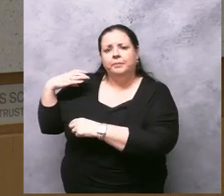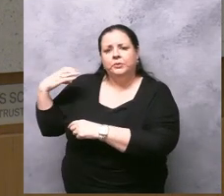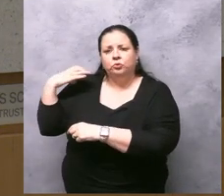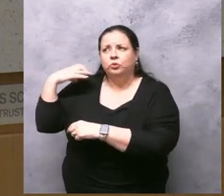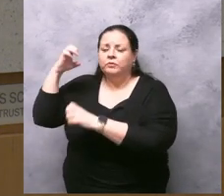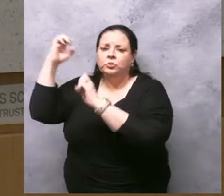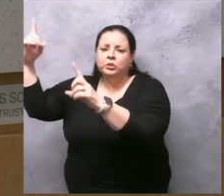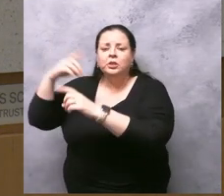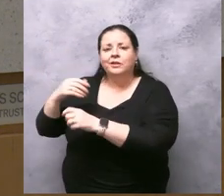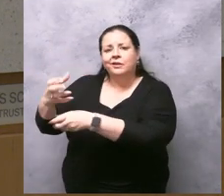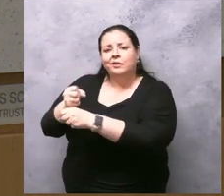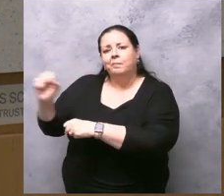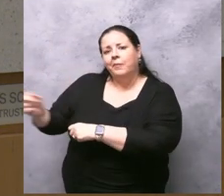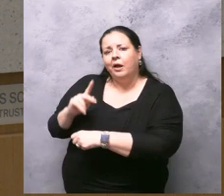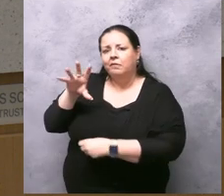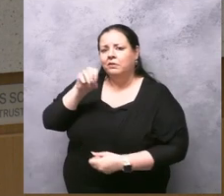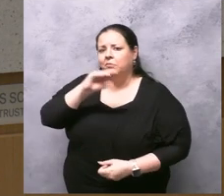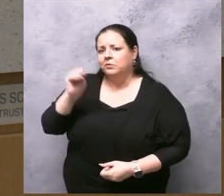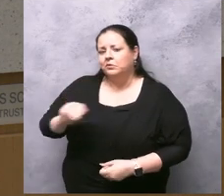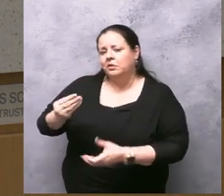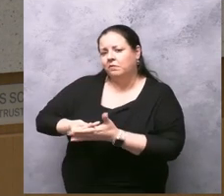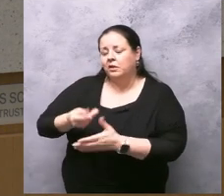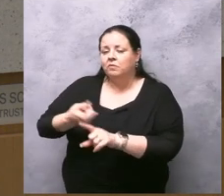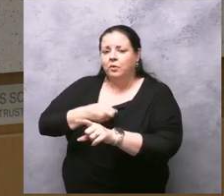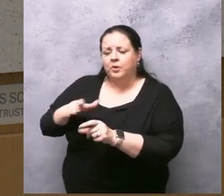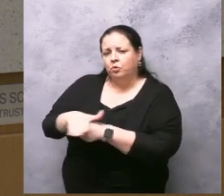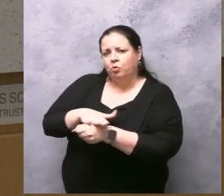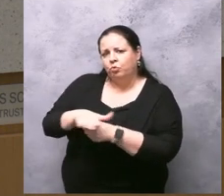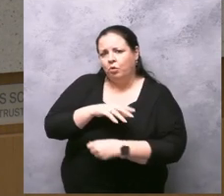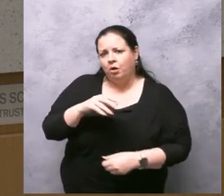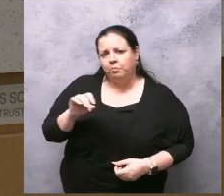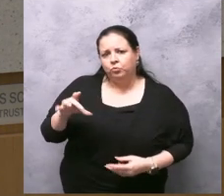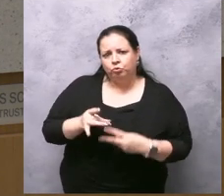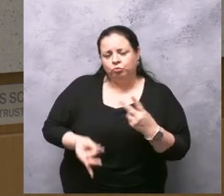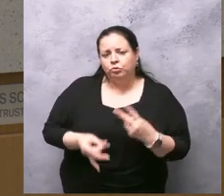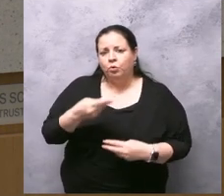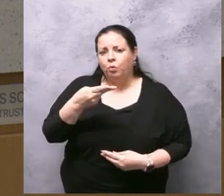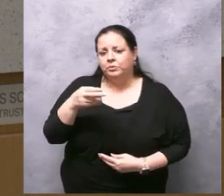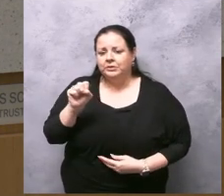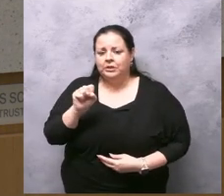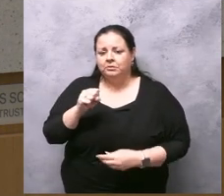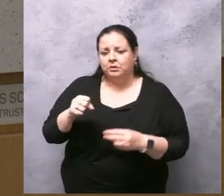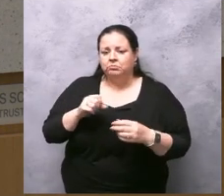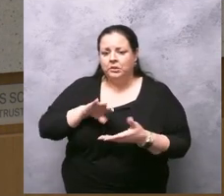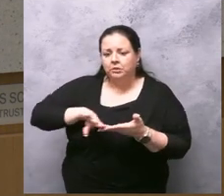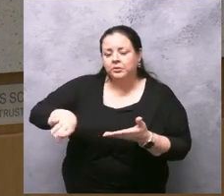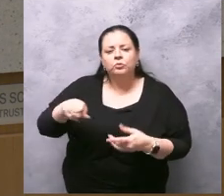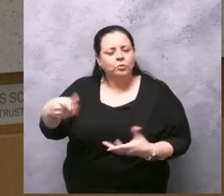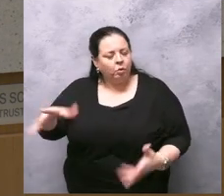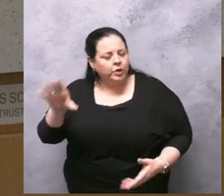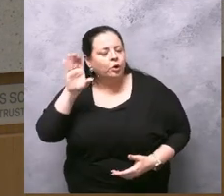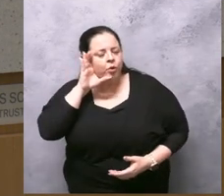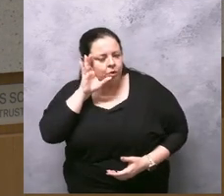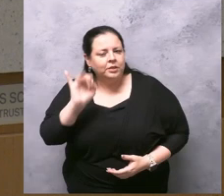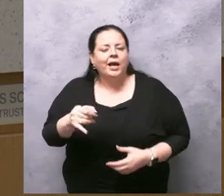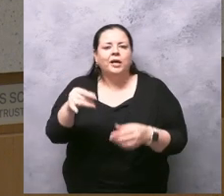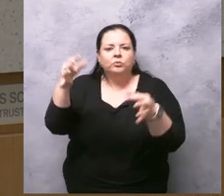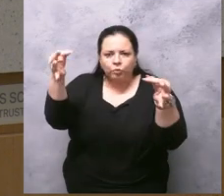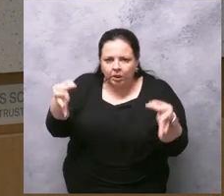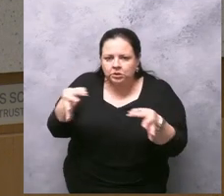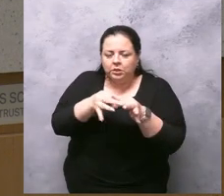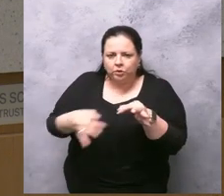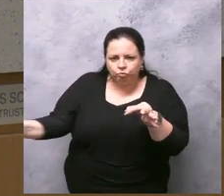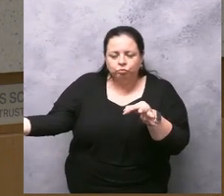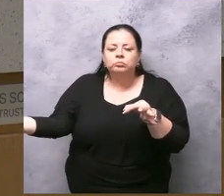back 50% of the funding from the local optional homestead exemption. And you've all heard the resolution that we are going to send